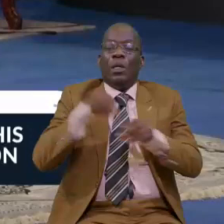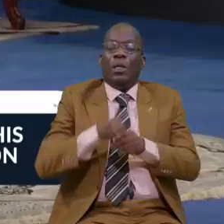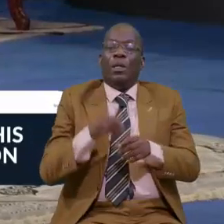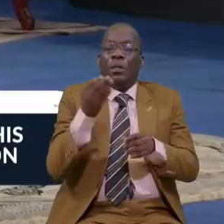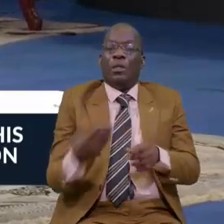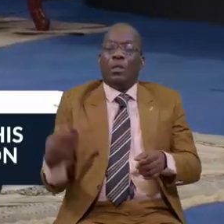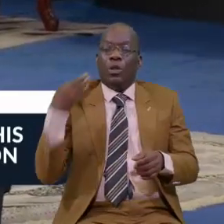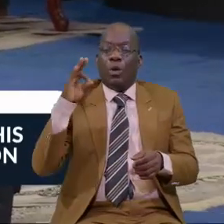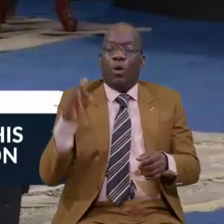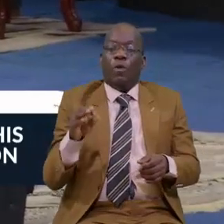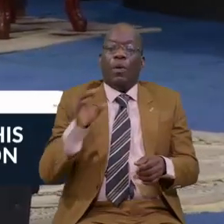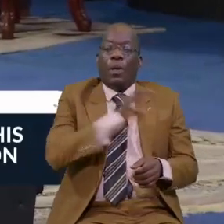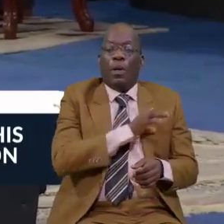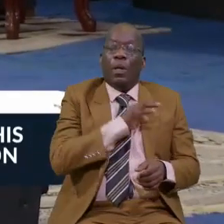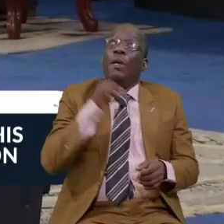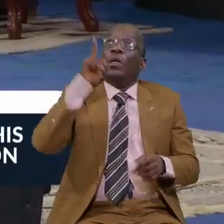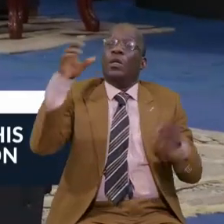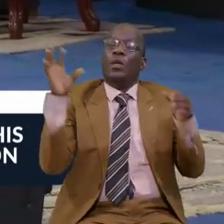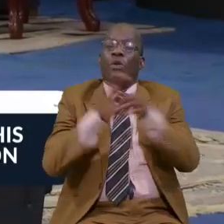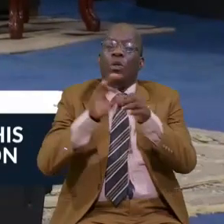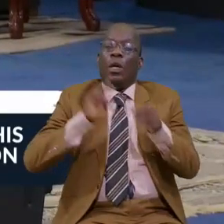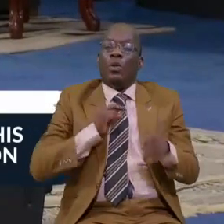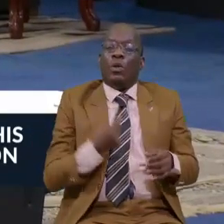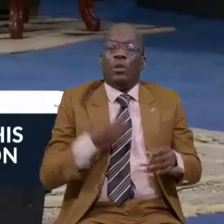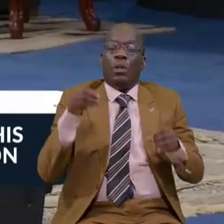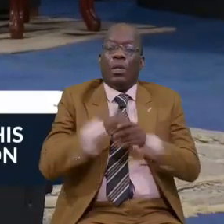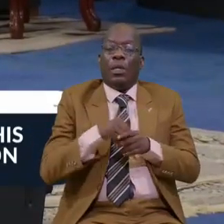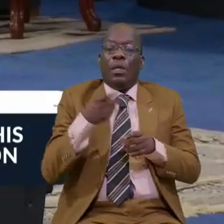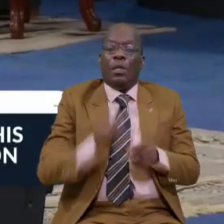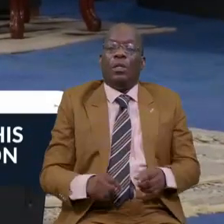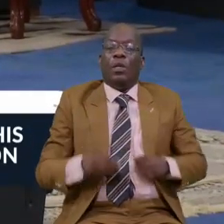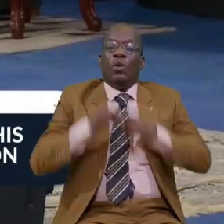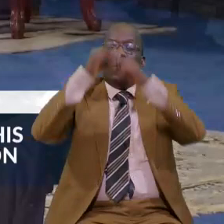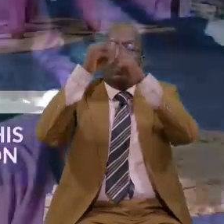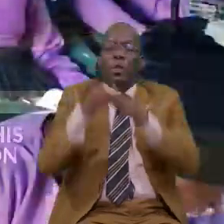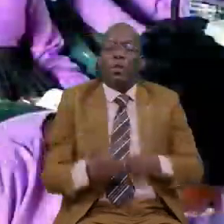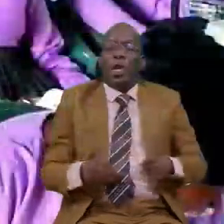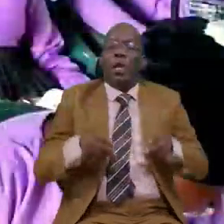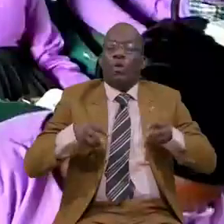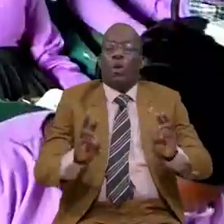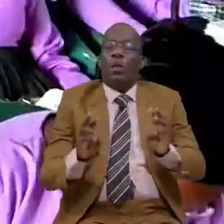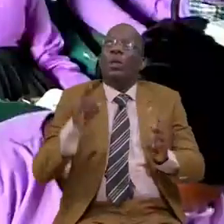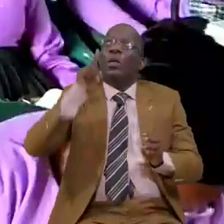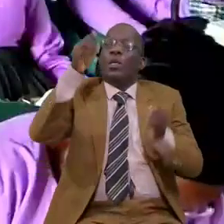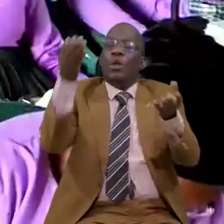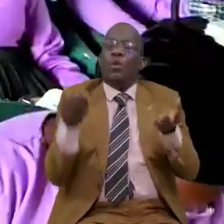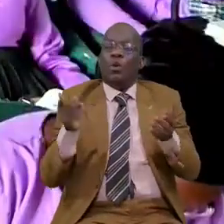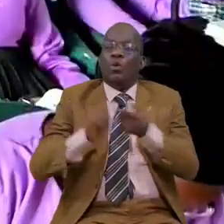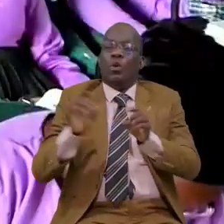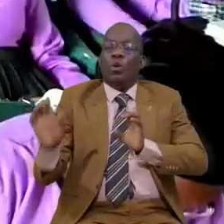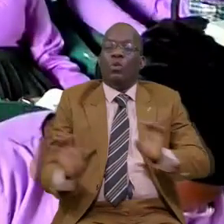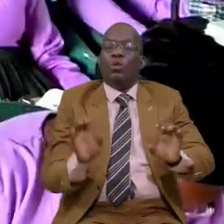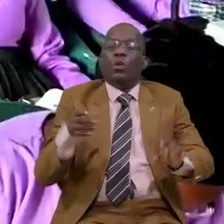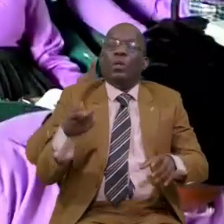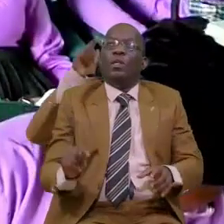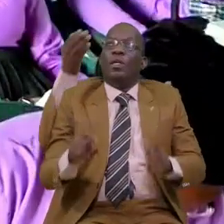He unites us in the dynamism we have in wanting to carry out the great